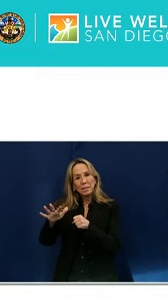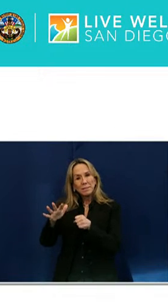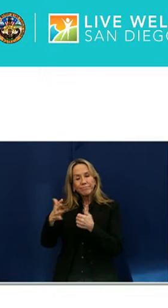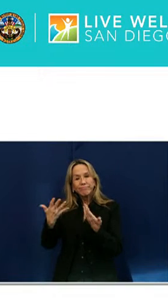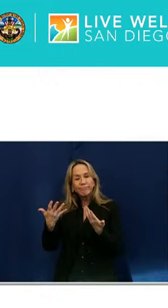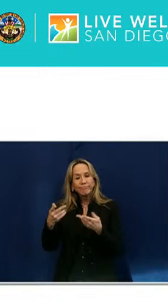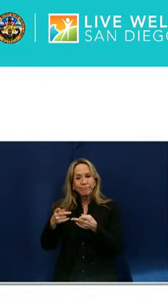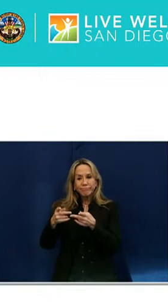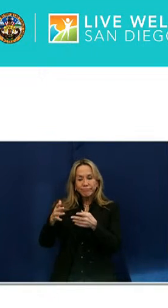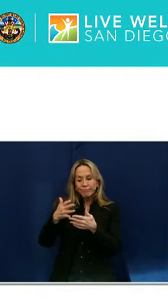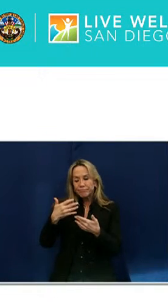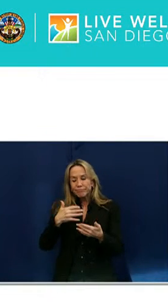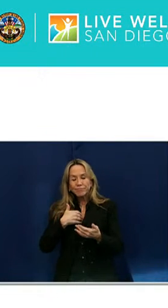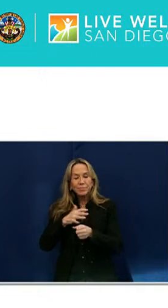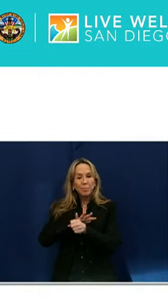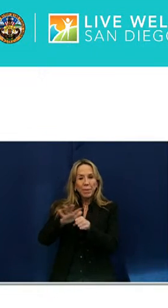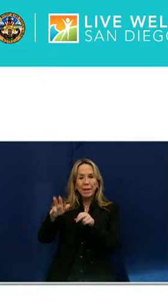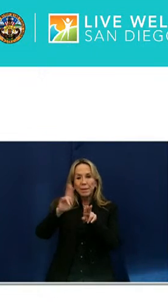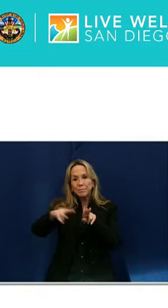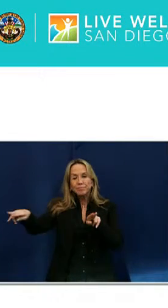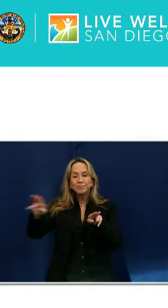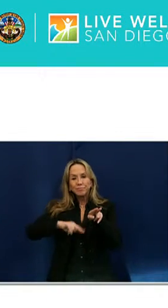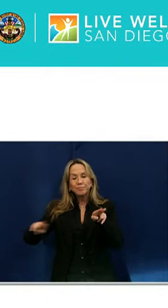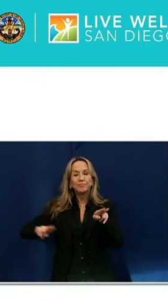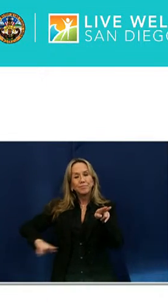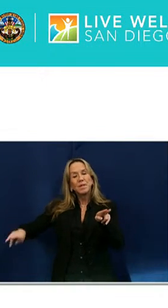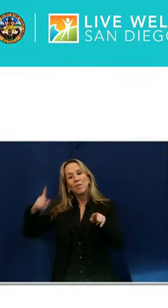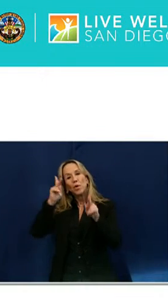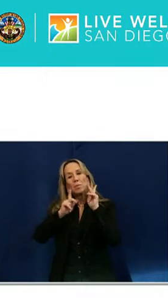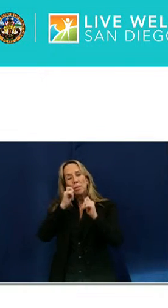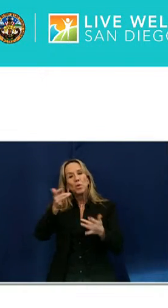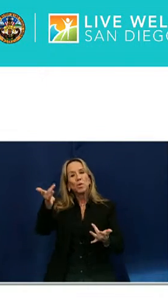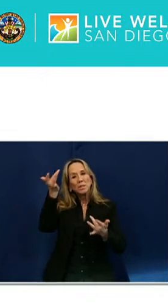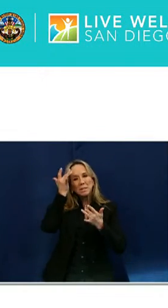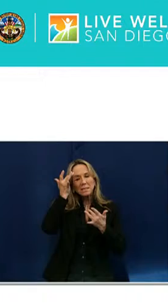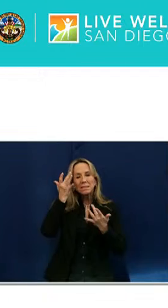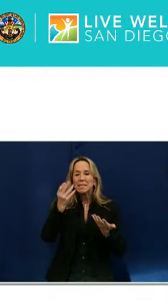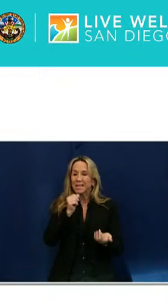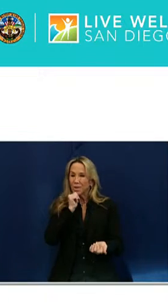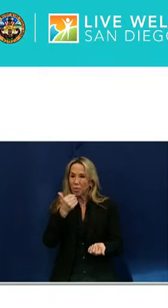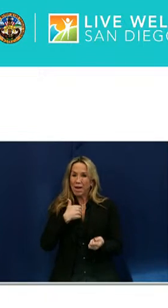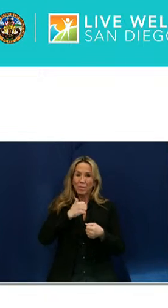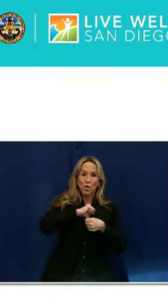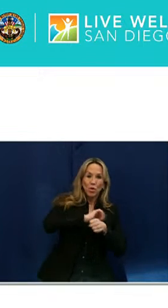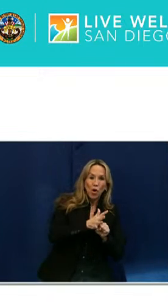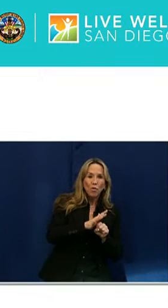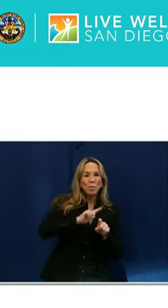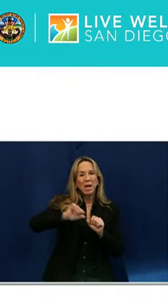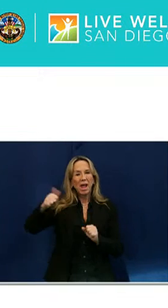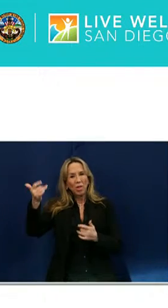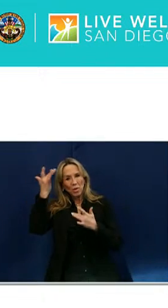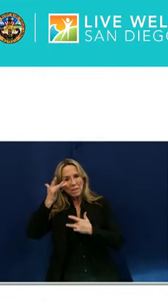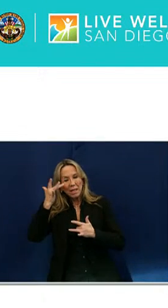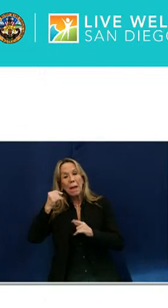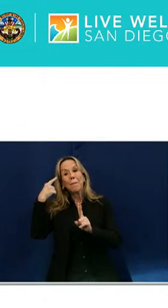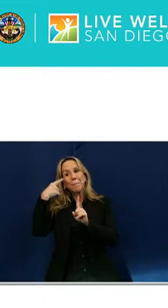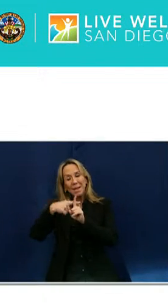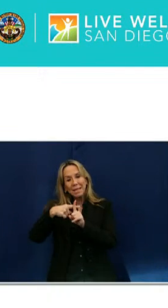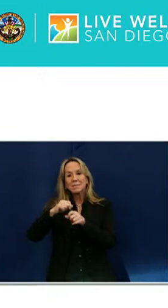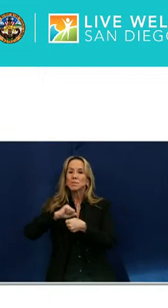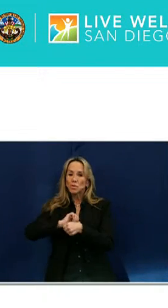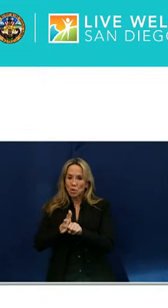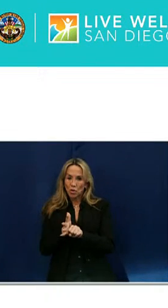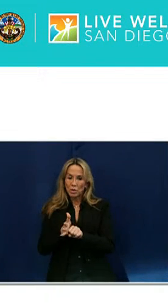other conditions that are non-COVID related but are serious conditions, and for COVID